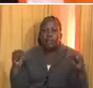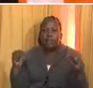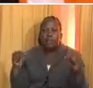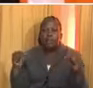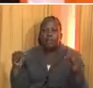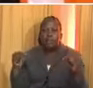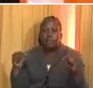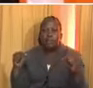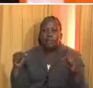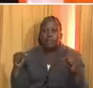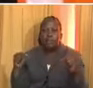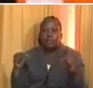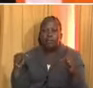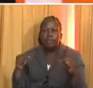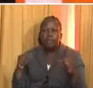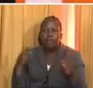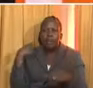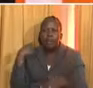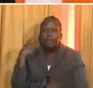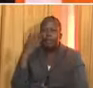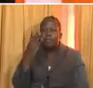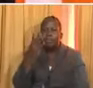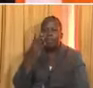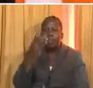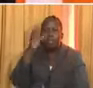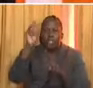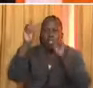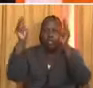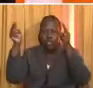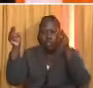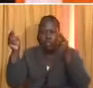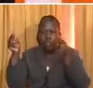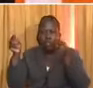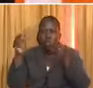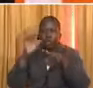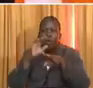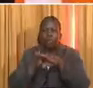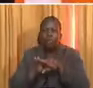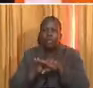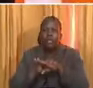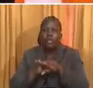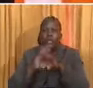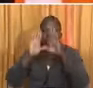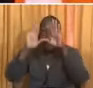appeal. The fourth issue is on presidential immunity.